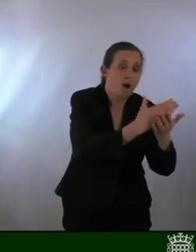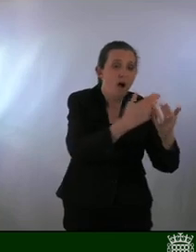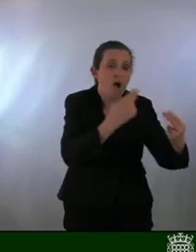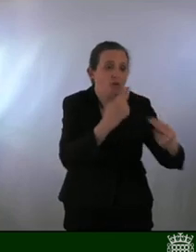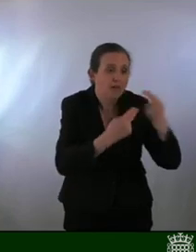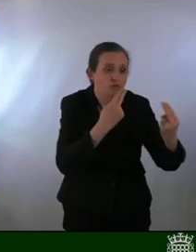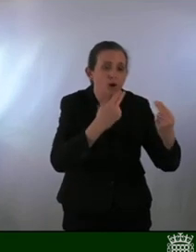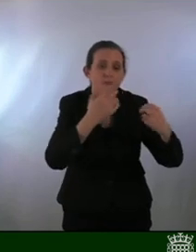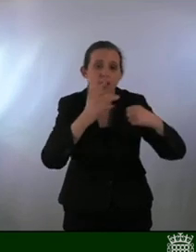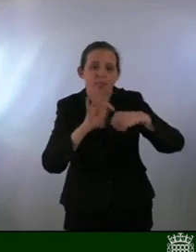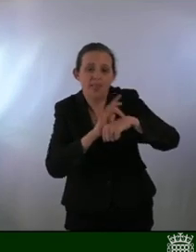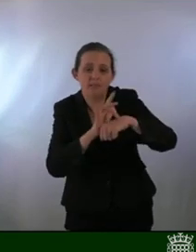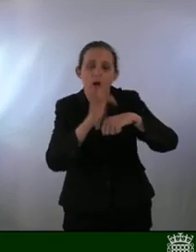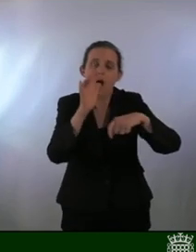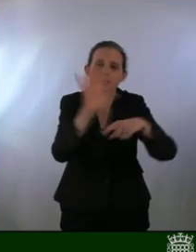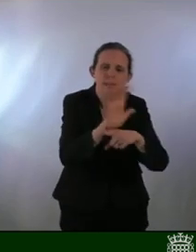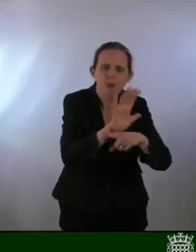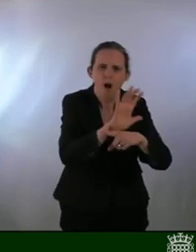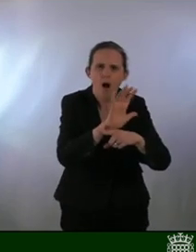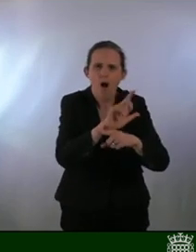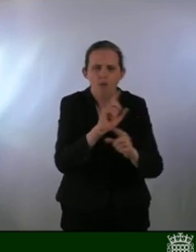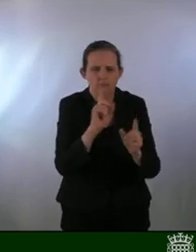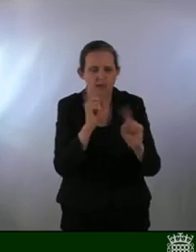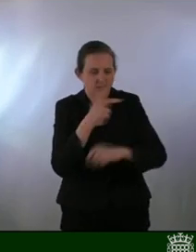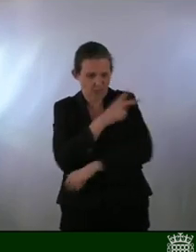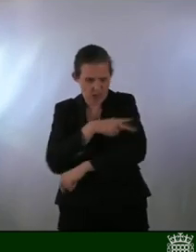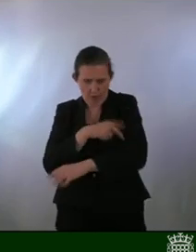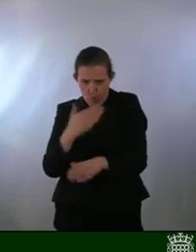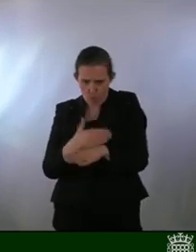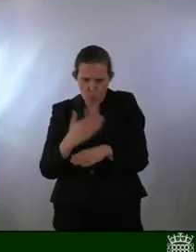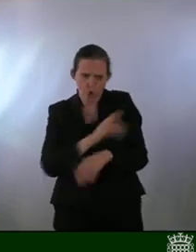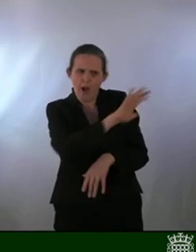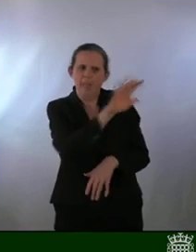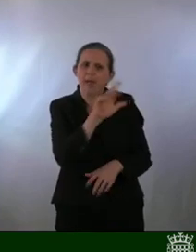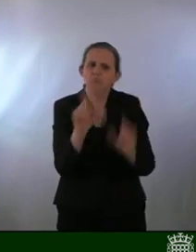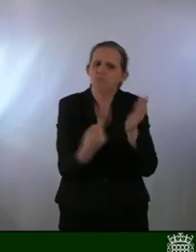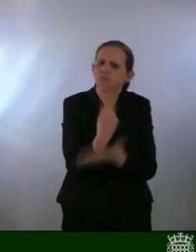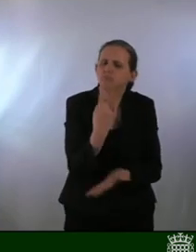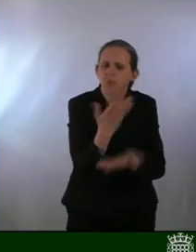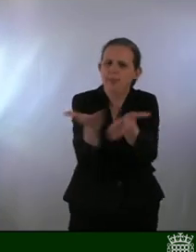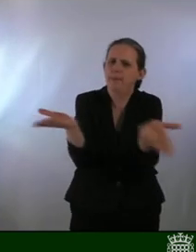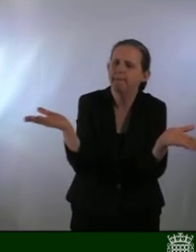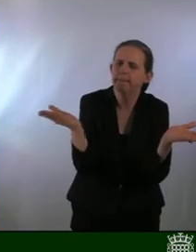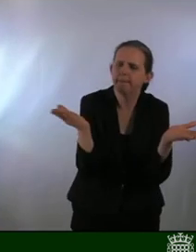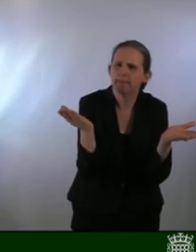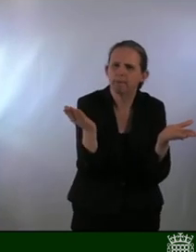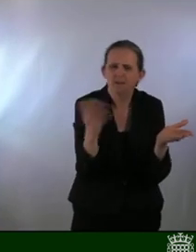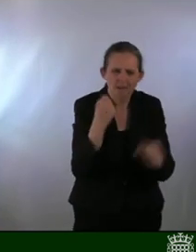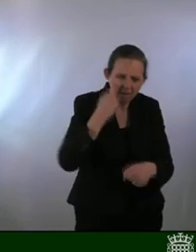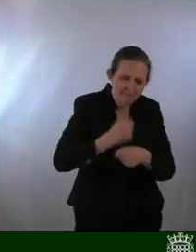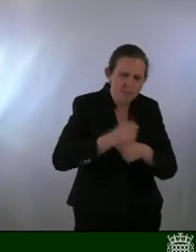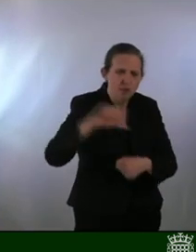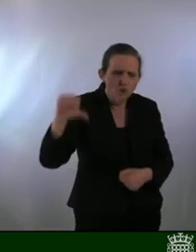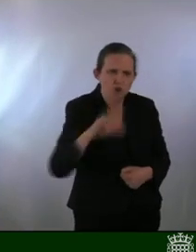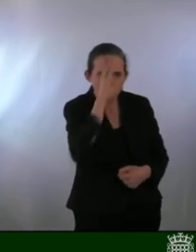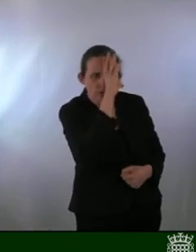of staff in the hospitality sector. So why isn't the government saying to all businesses in those sectors that they